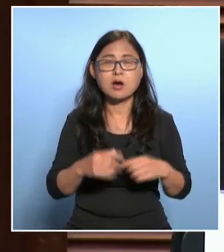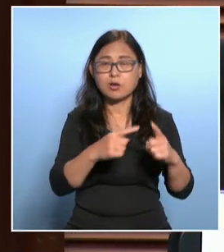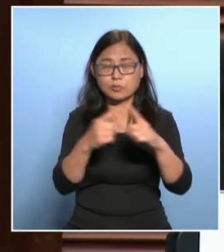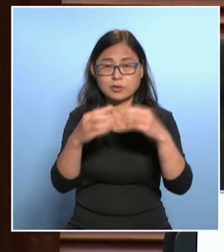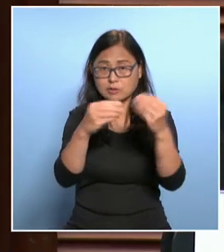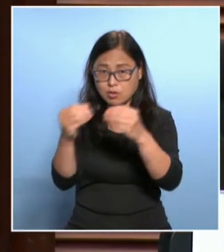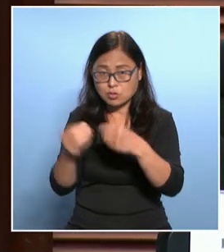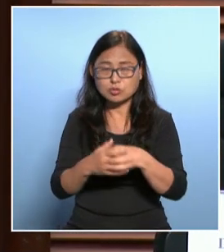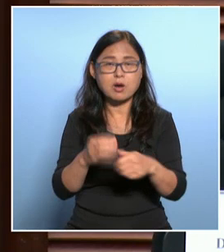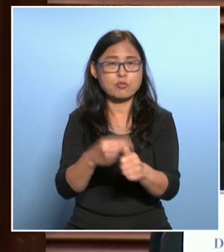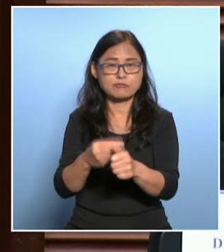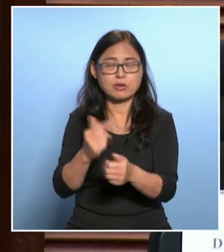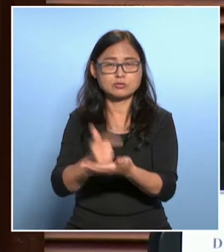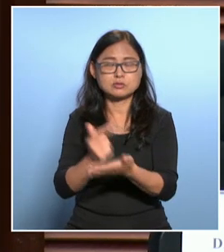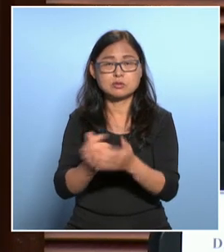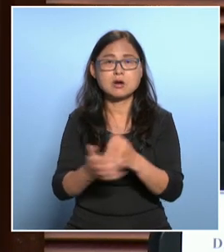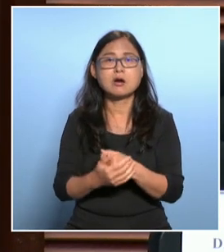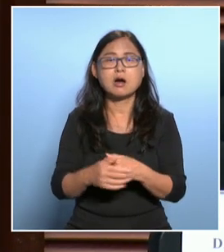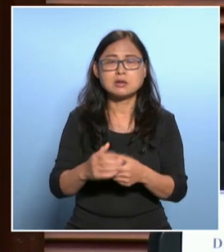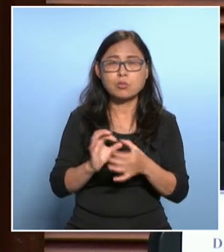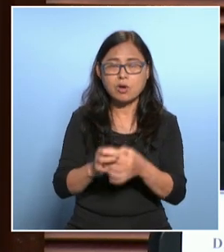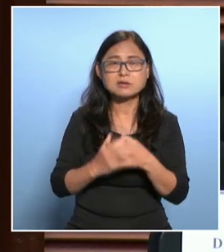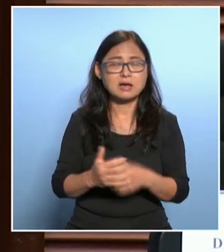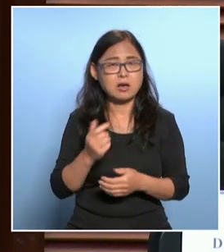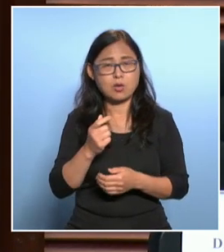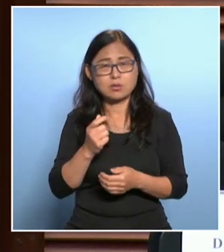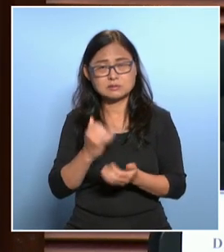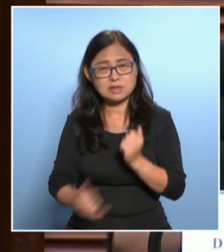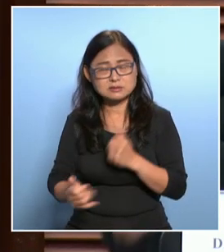the importance of public education